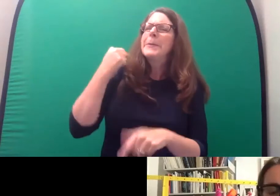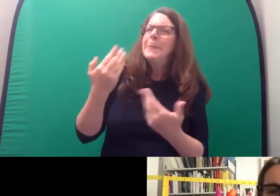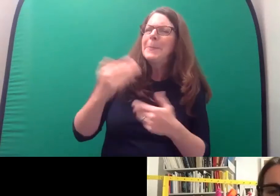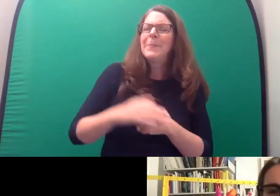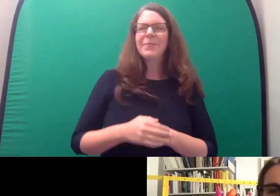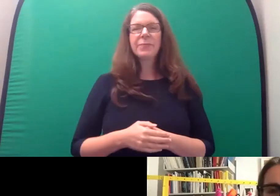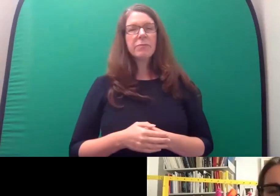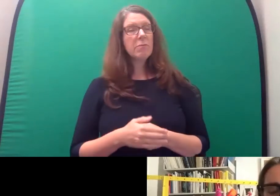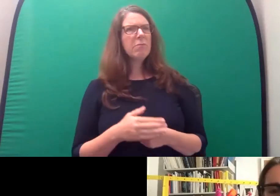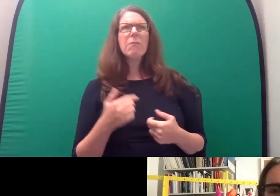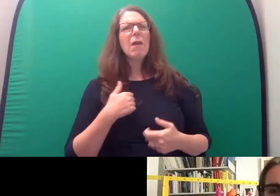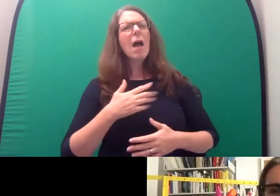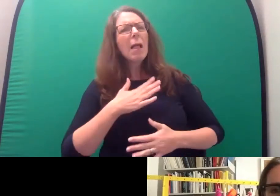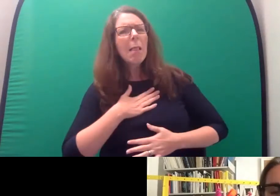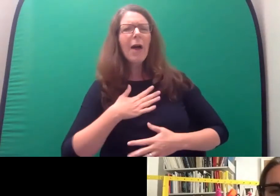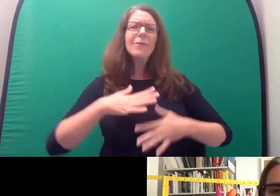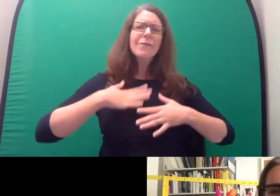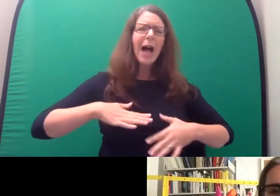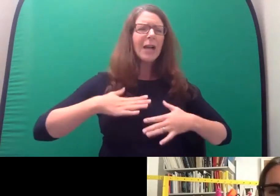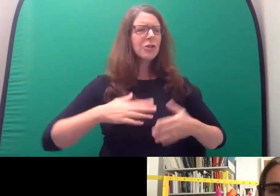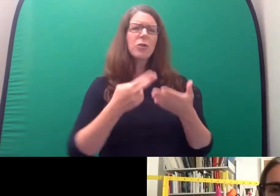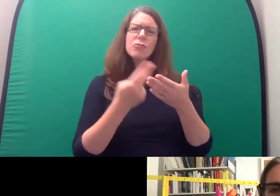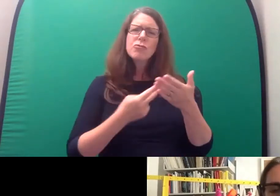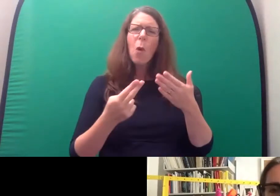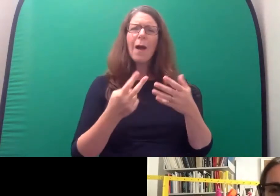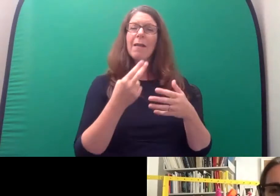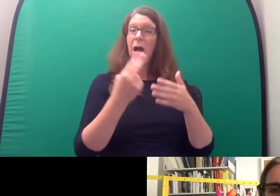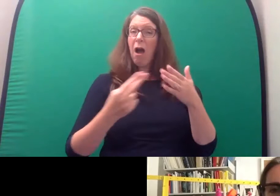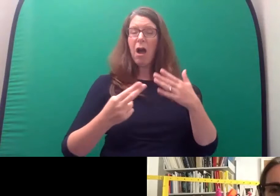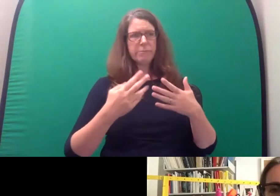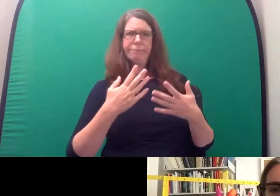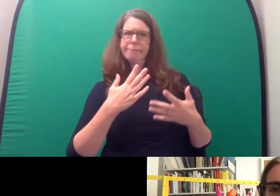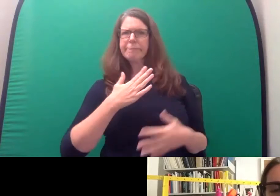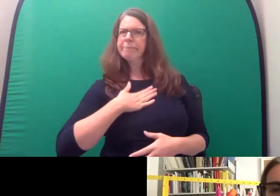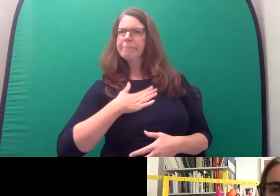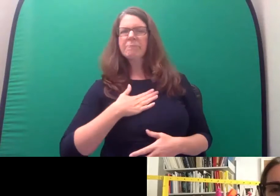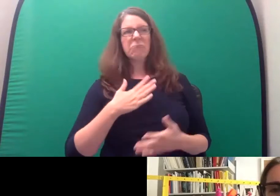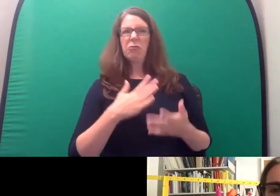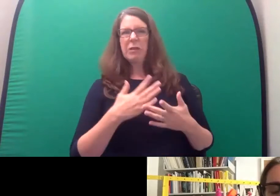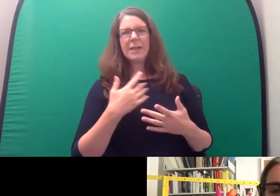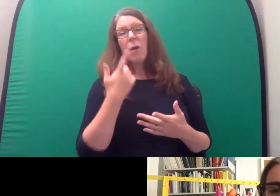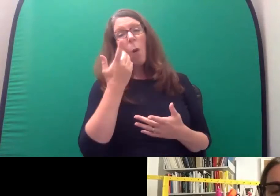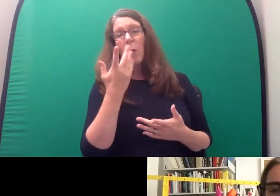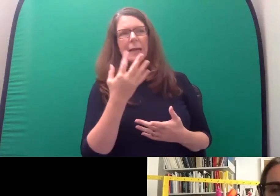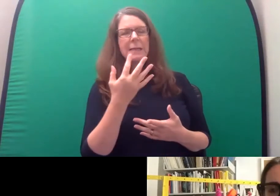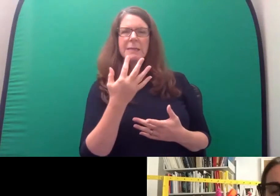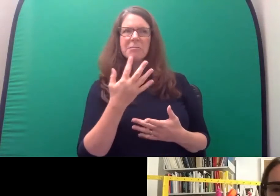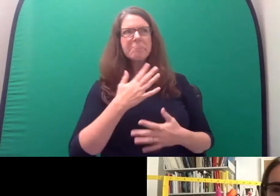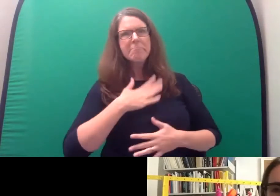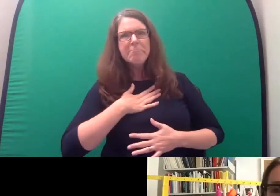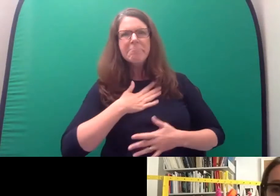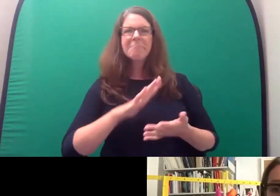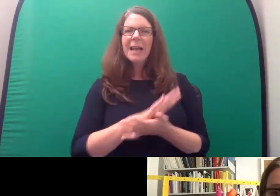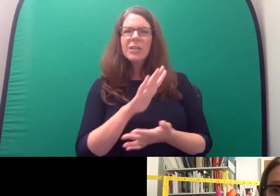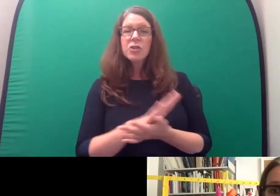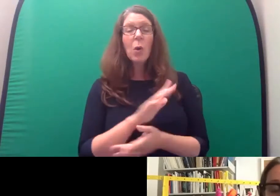adored fashion, drawing, art. It's always been a huge passion of mine, as it is the case with